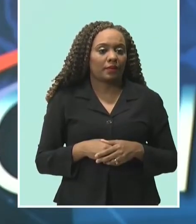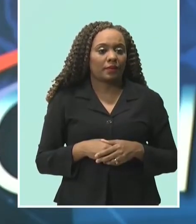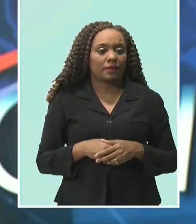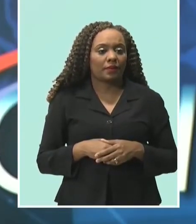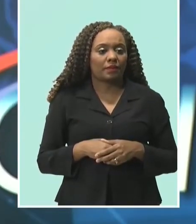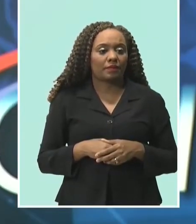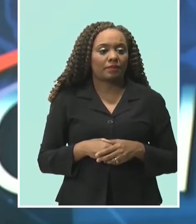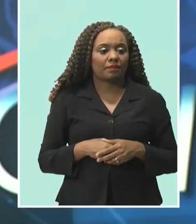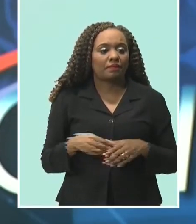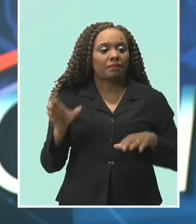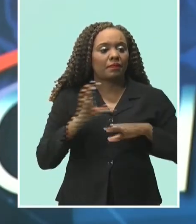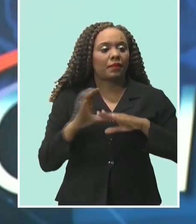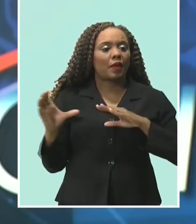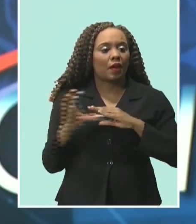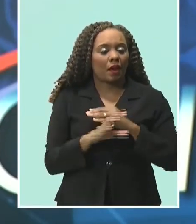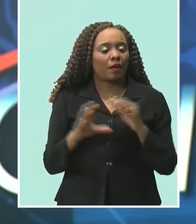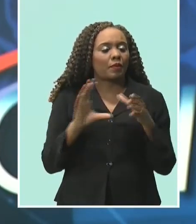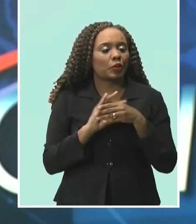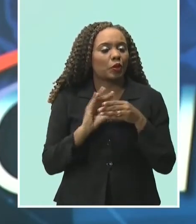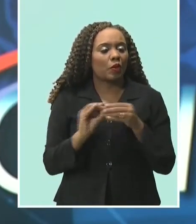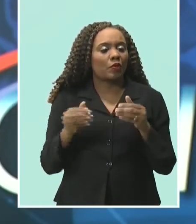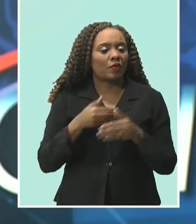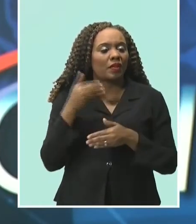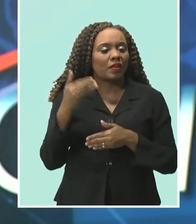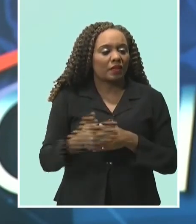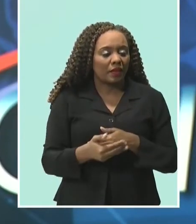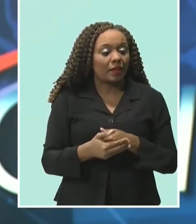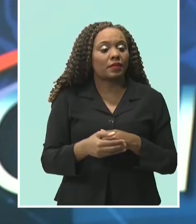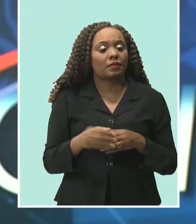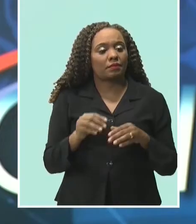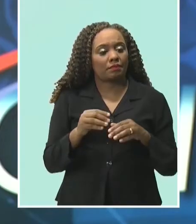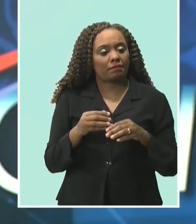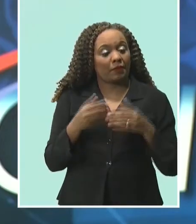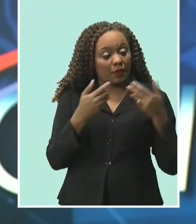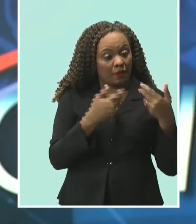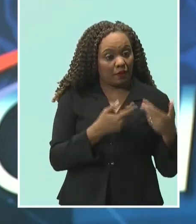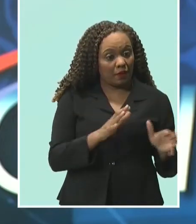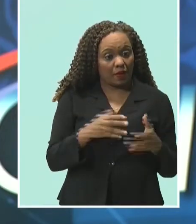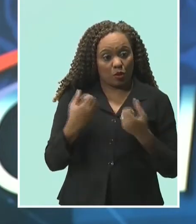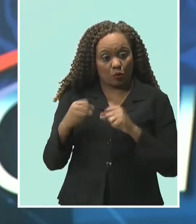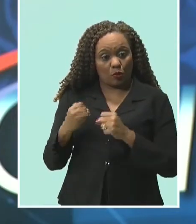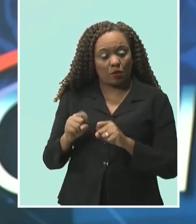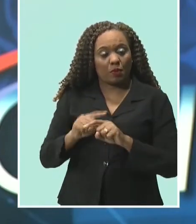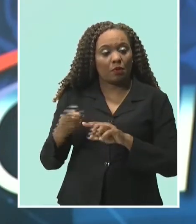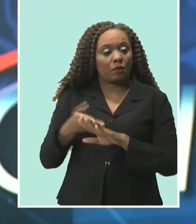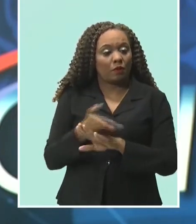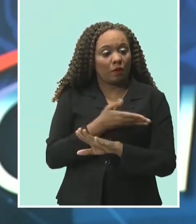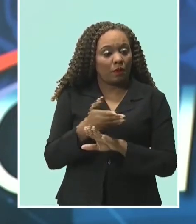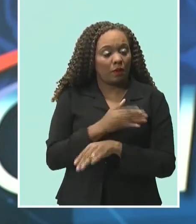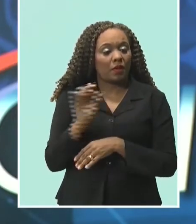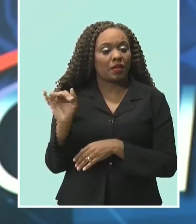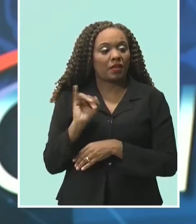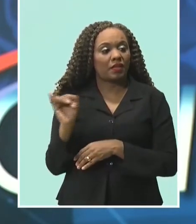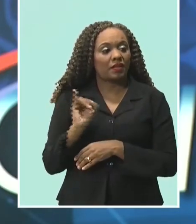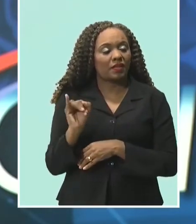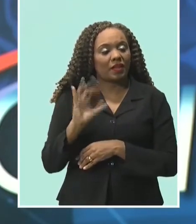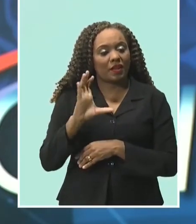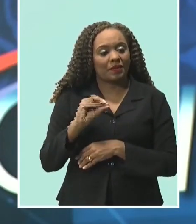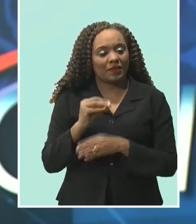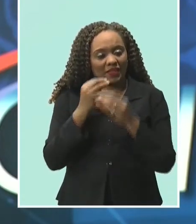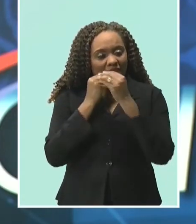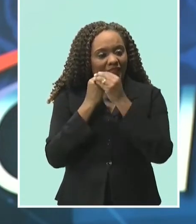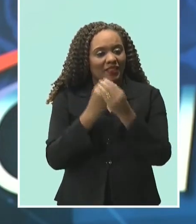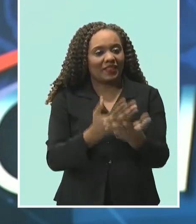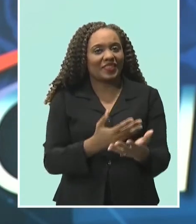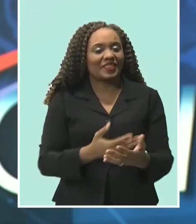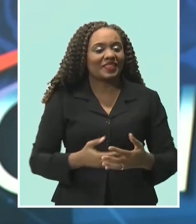Well, still to come, CARICOM wants to welcome the Dutch Caribbean into the grouping. Then a bit later we have sports. But before we get there, here is that